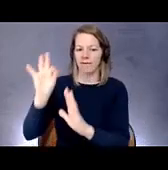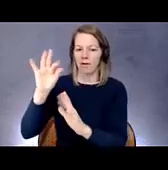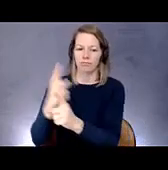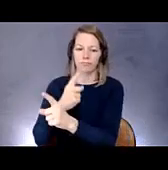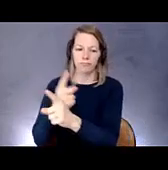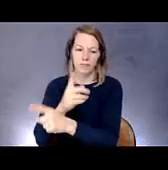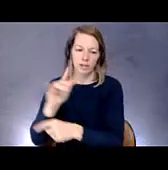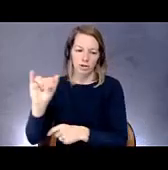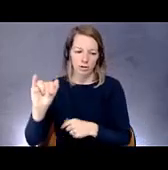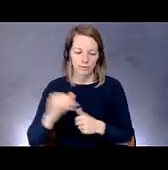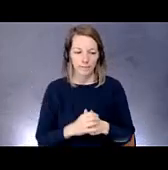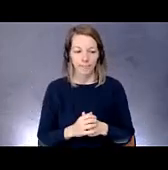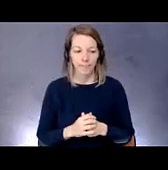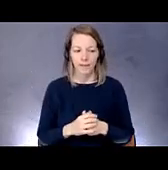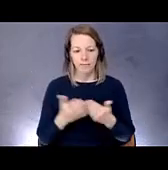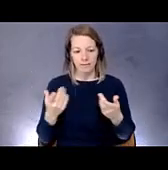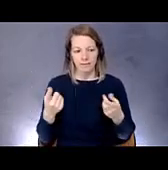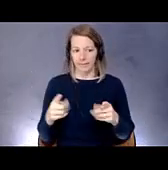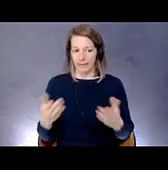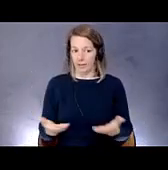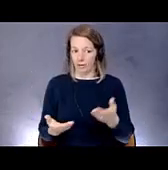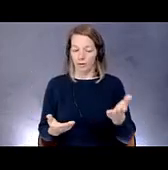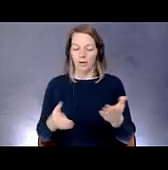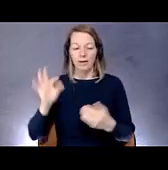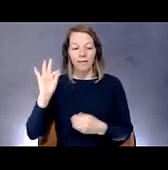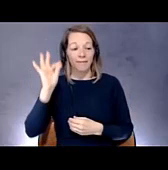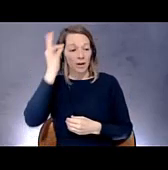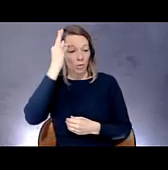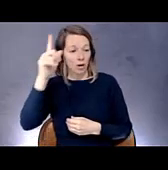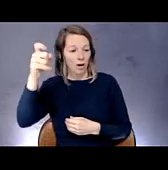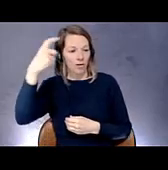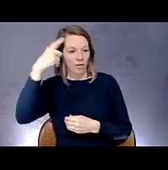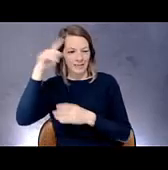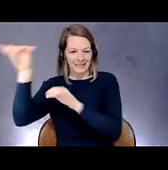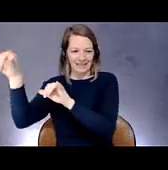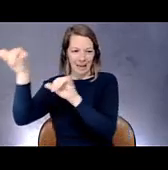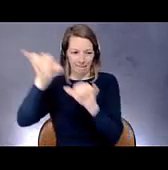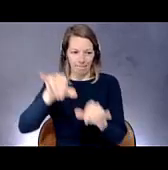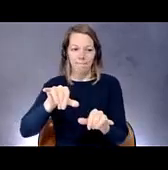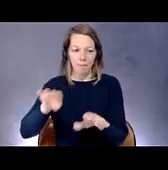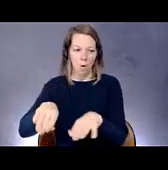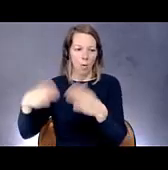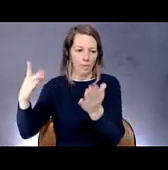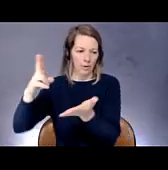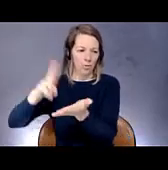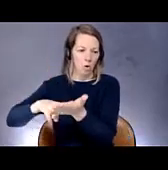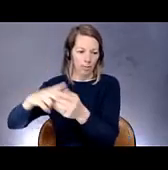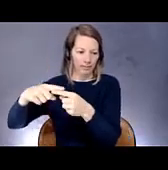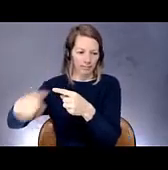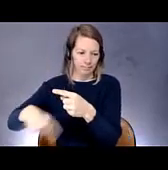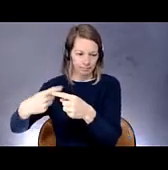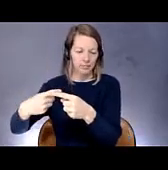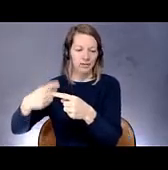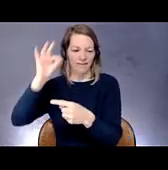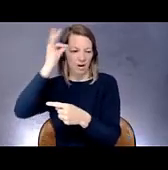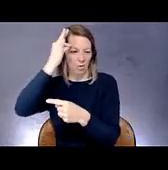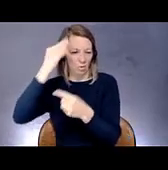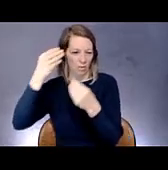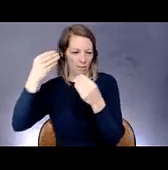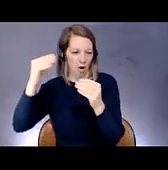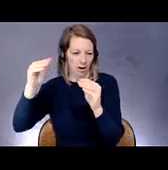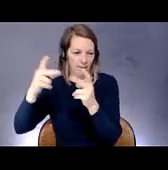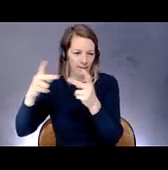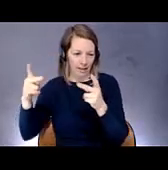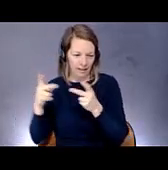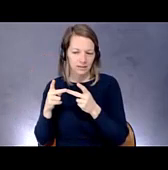And that's not just happening here. The federal government has followed suit, and they're going to do the same thing on the federal marketplace. They're going to have